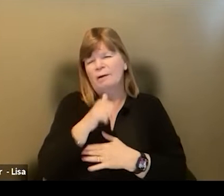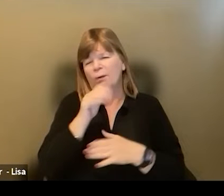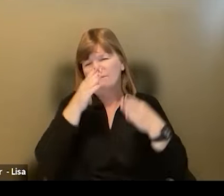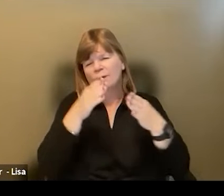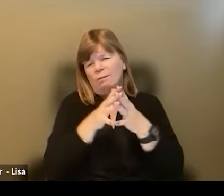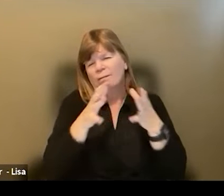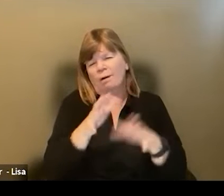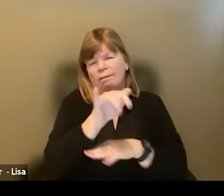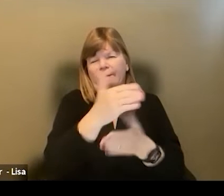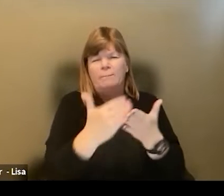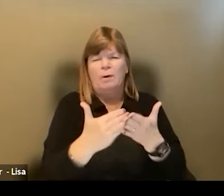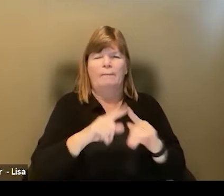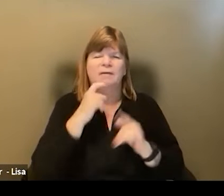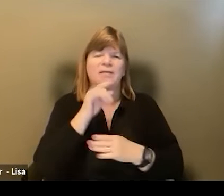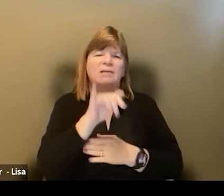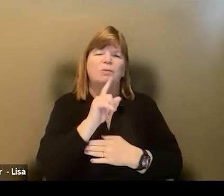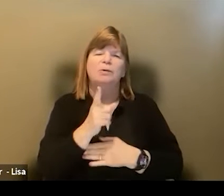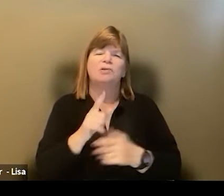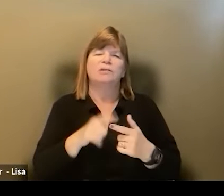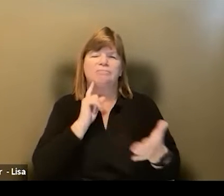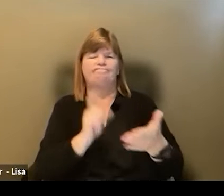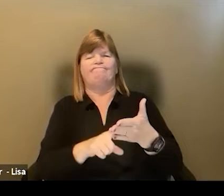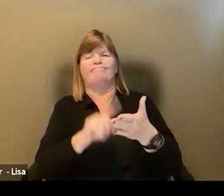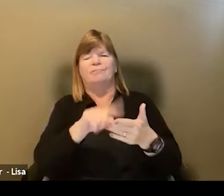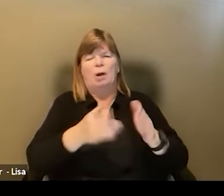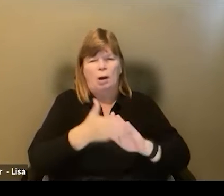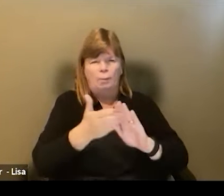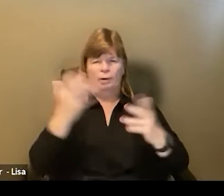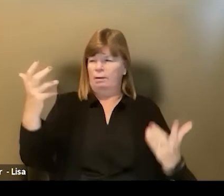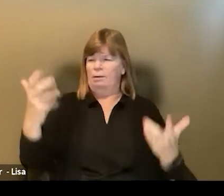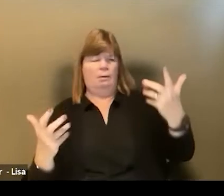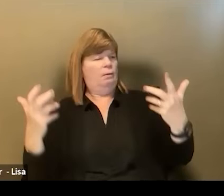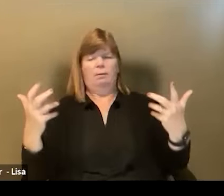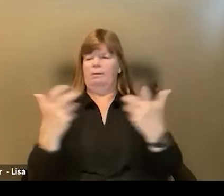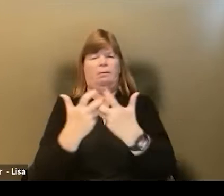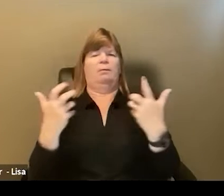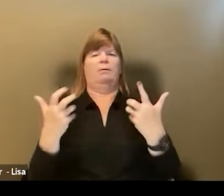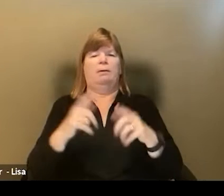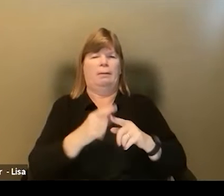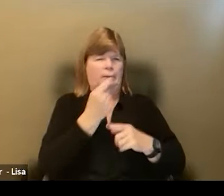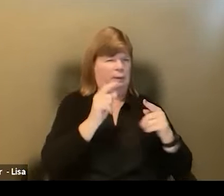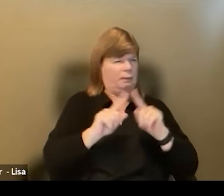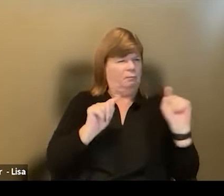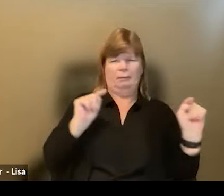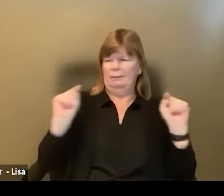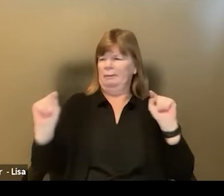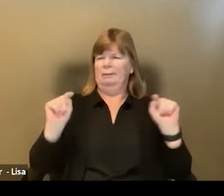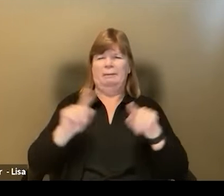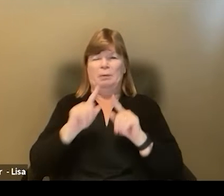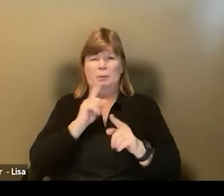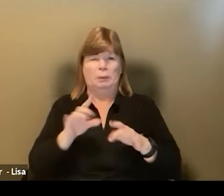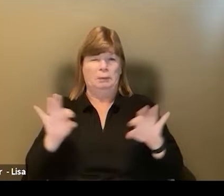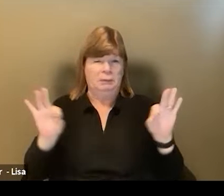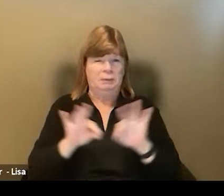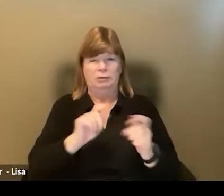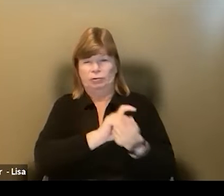on because they are just a recognition of operational alignment and not necessarily a significant